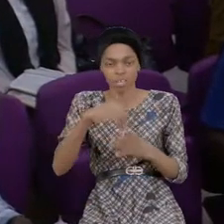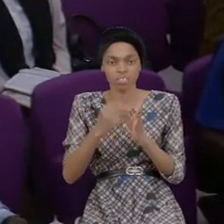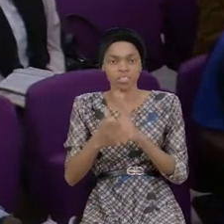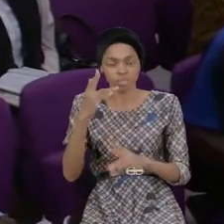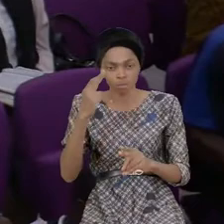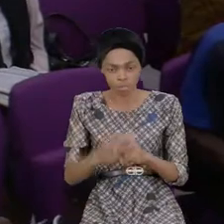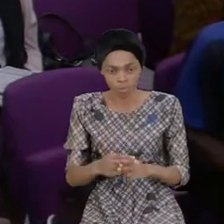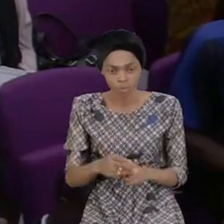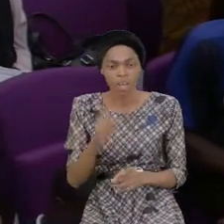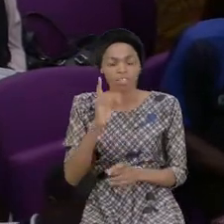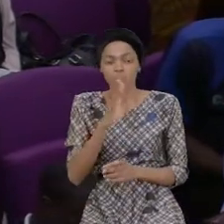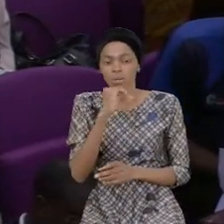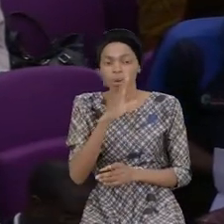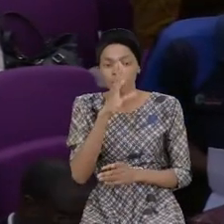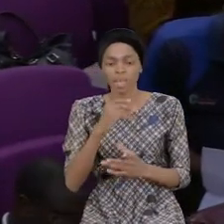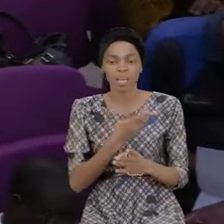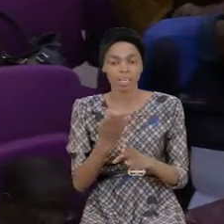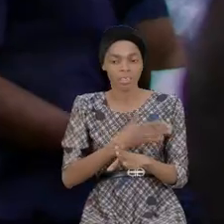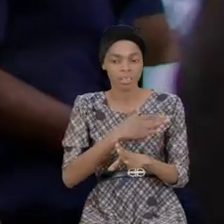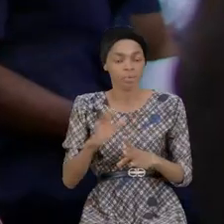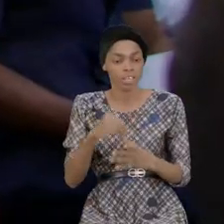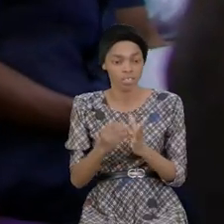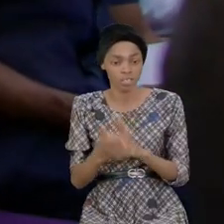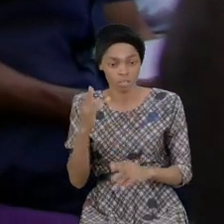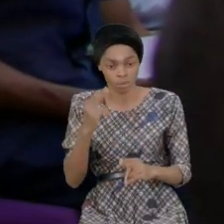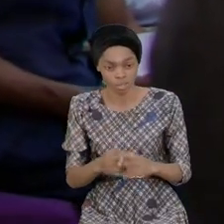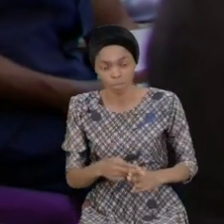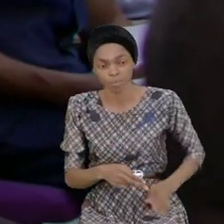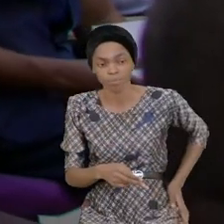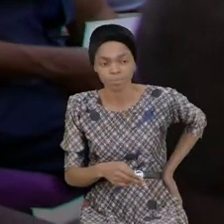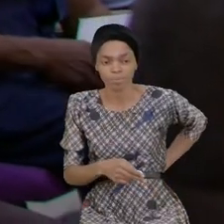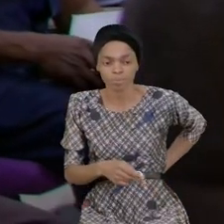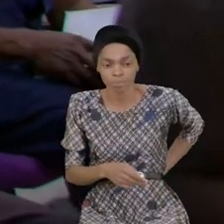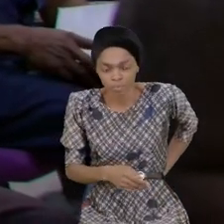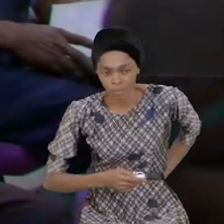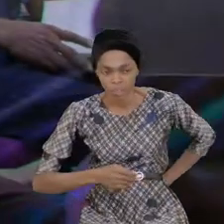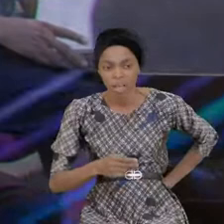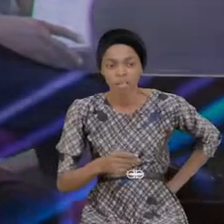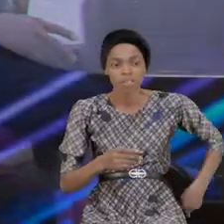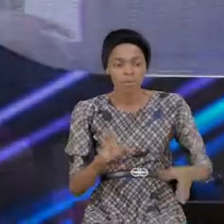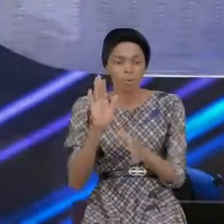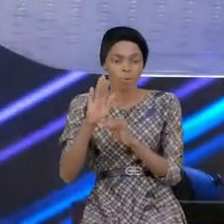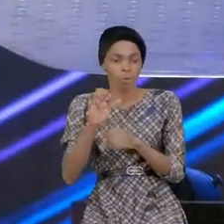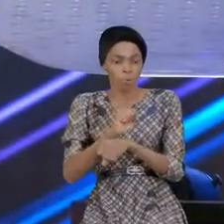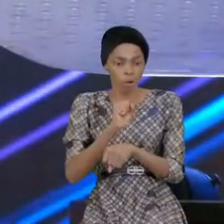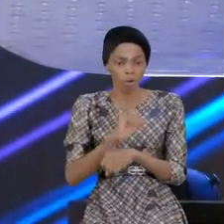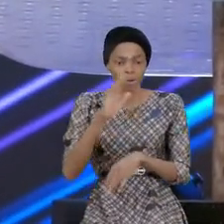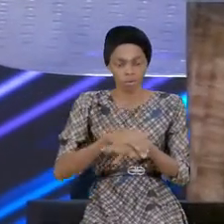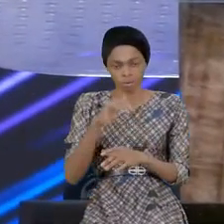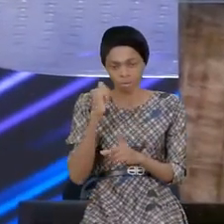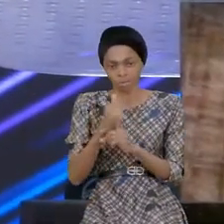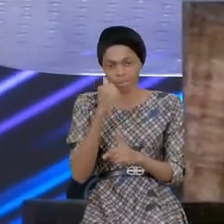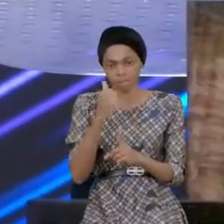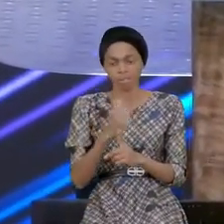I said you will not be a castaway. Work on yourself. Work on yourself. Hey, don't